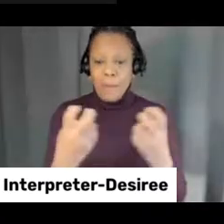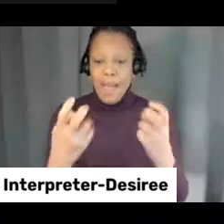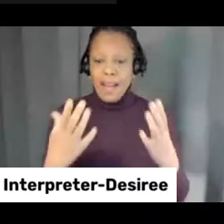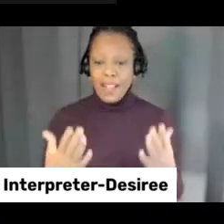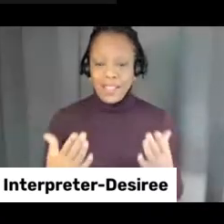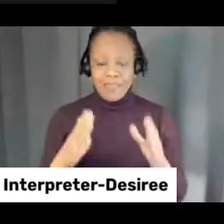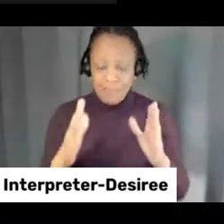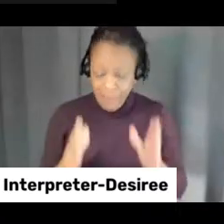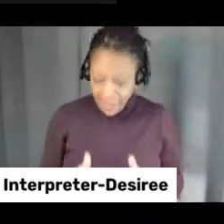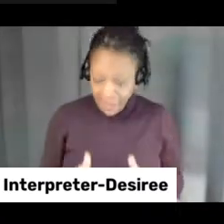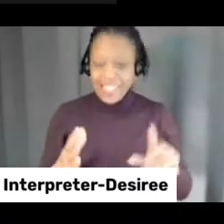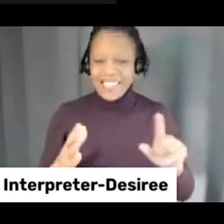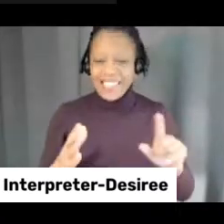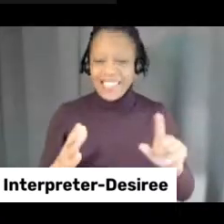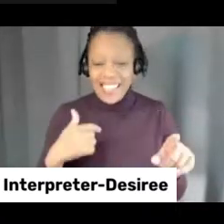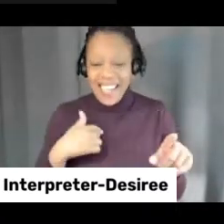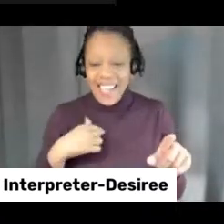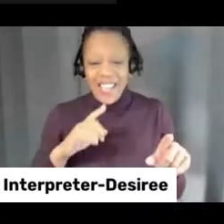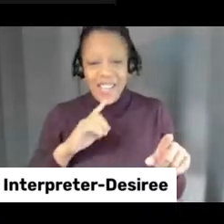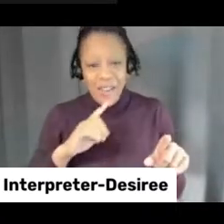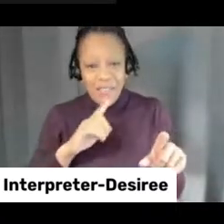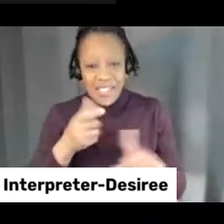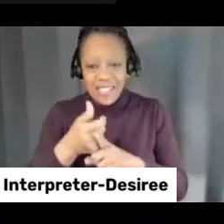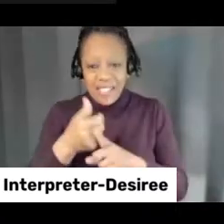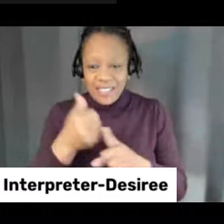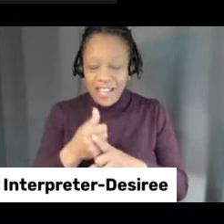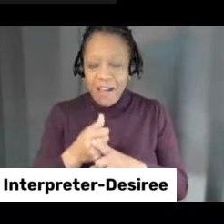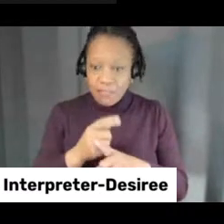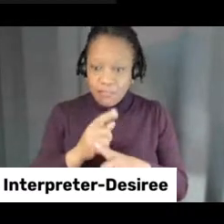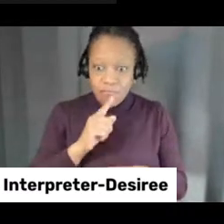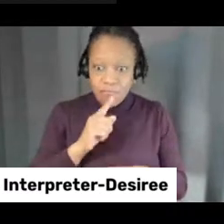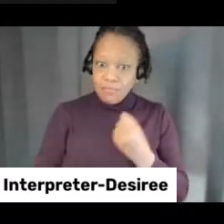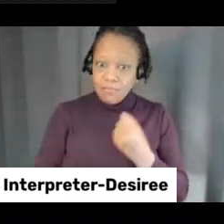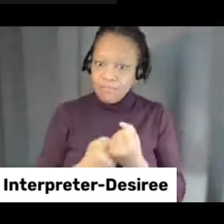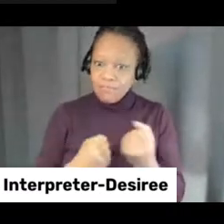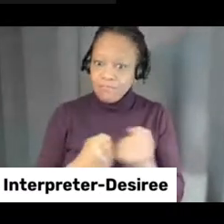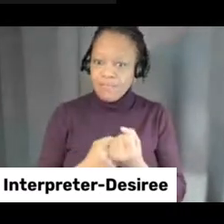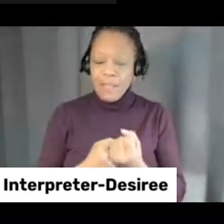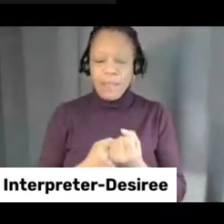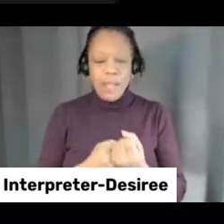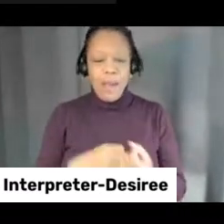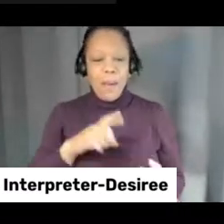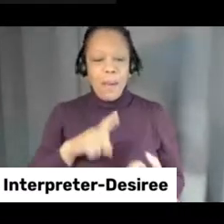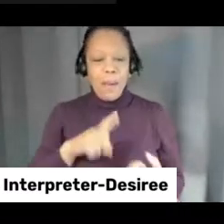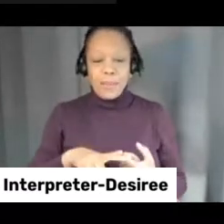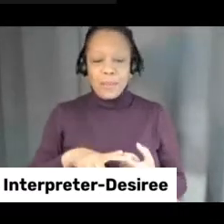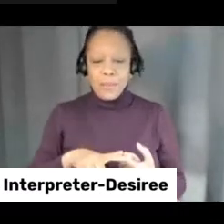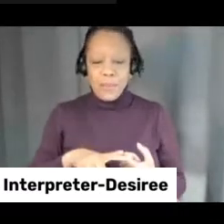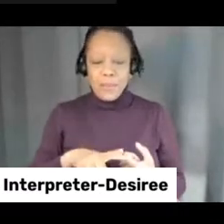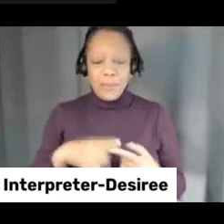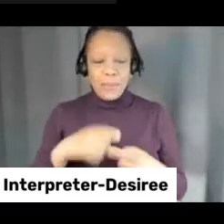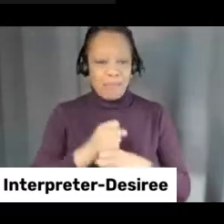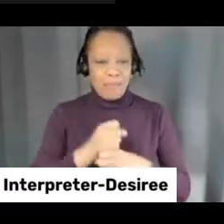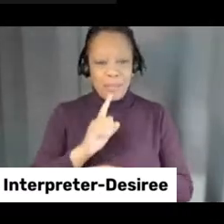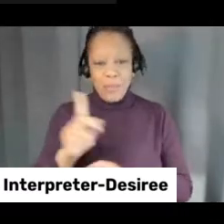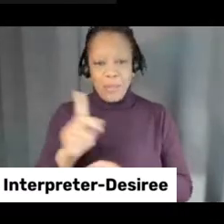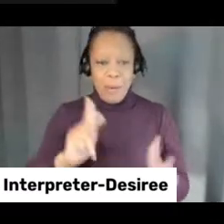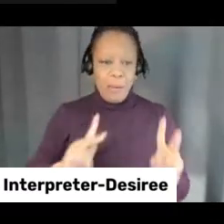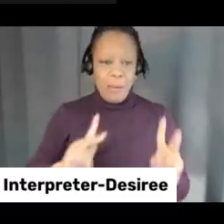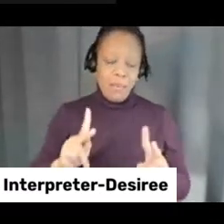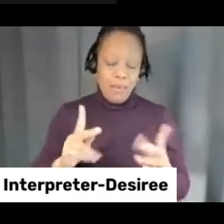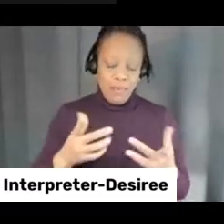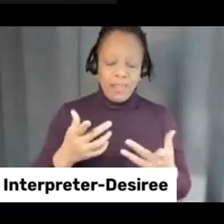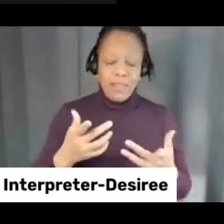am at awe that have really stepped up here in Cook County to ensure that people are taken care of and that